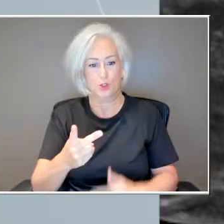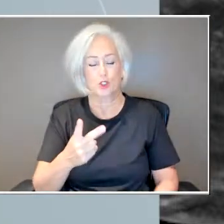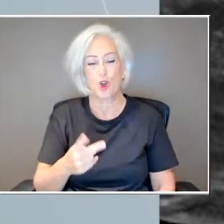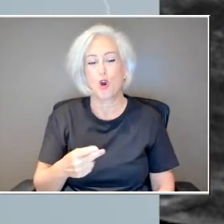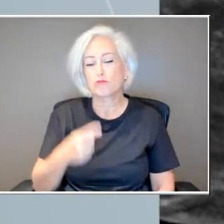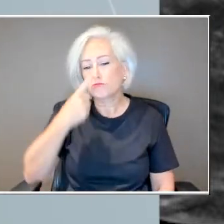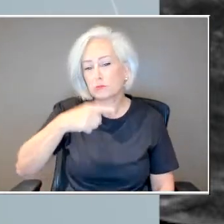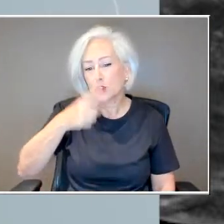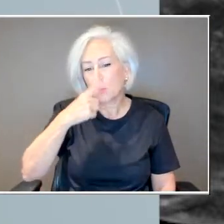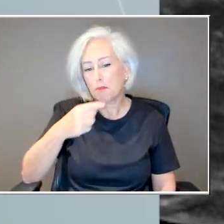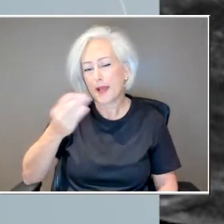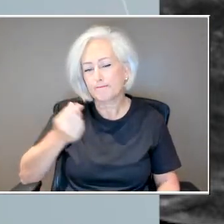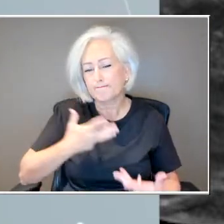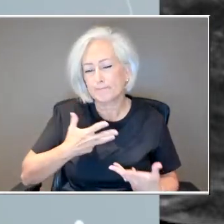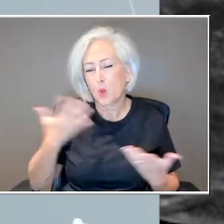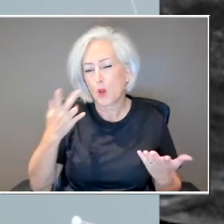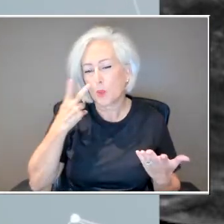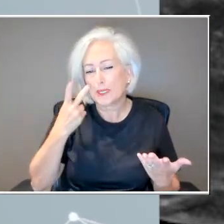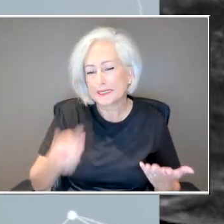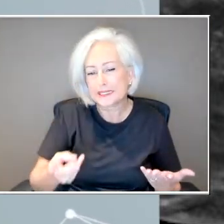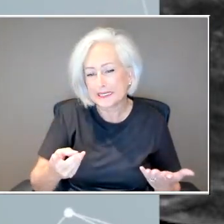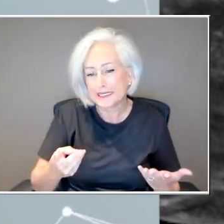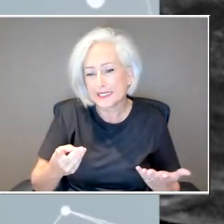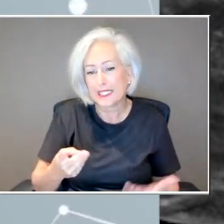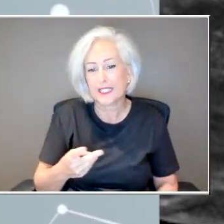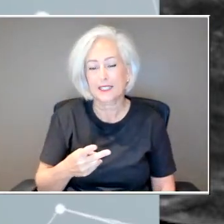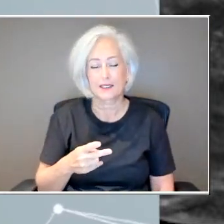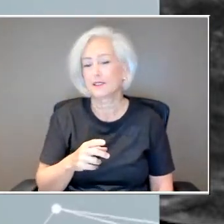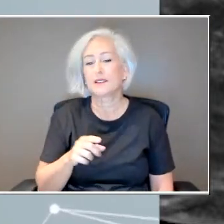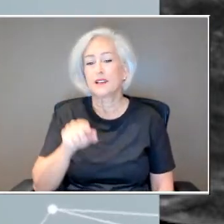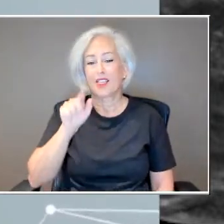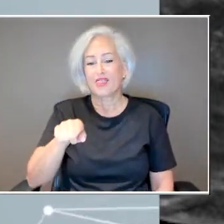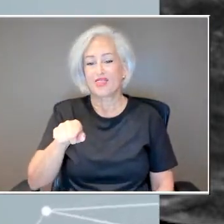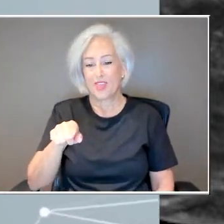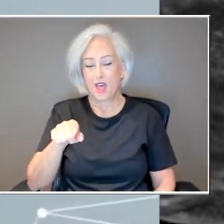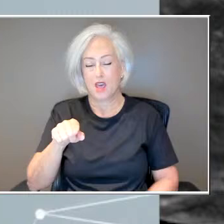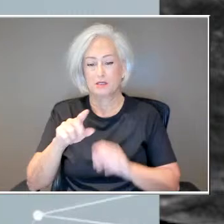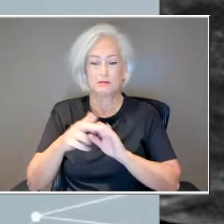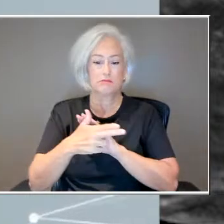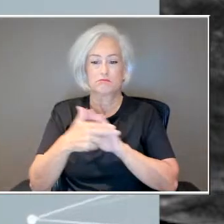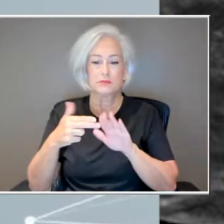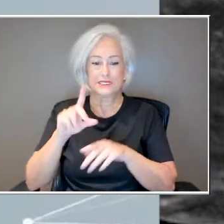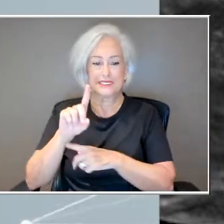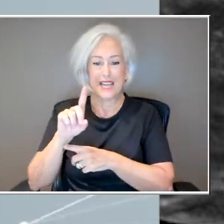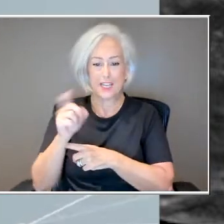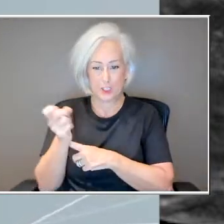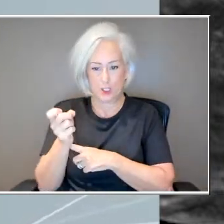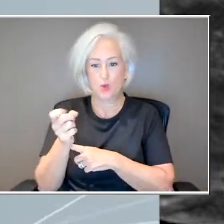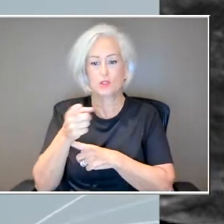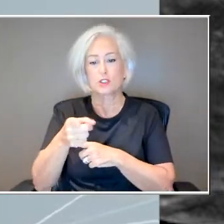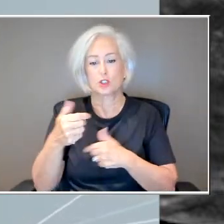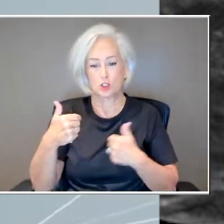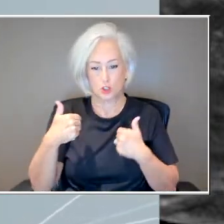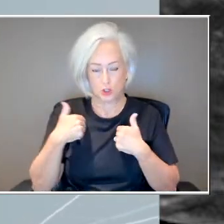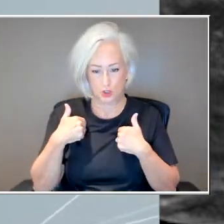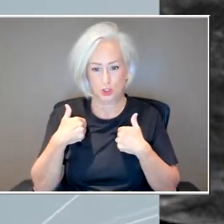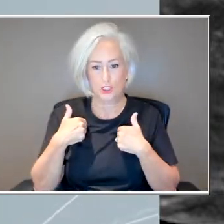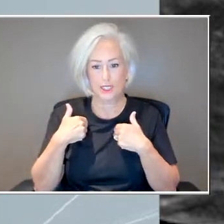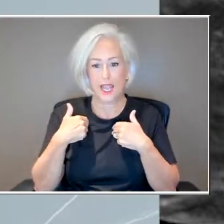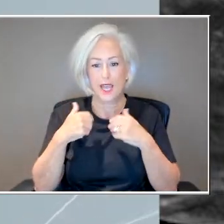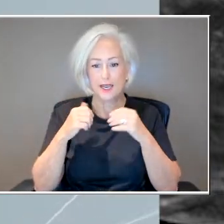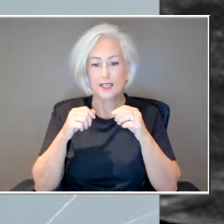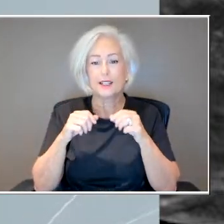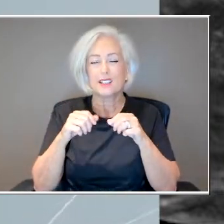we're looking at here. So this is the initial diagnosis that Tracey had, and we put the little